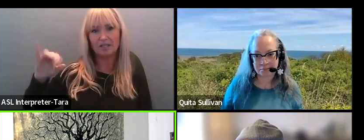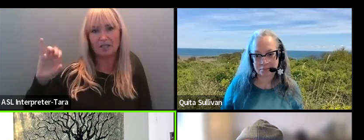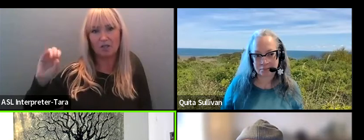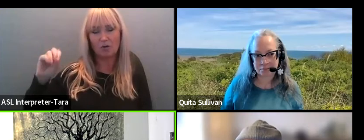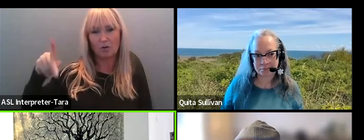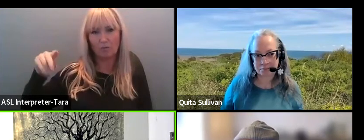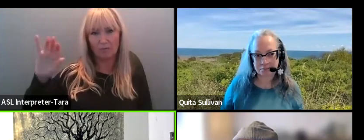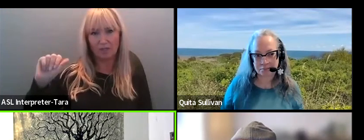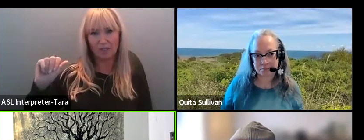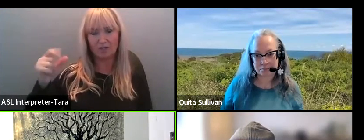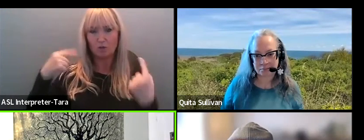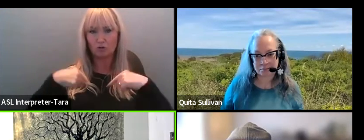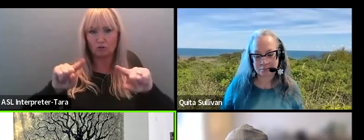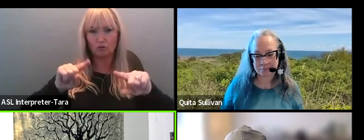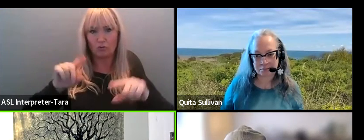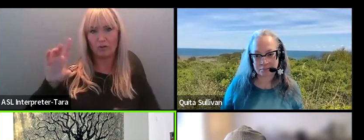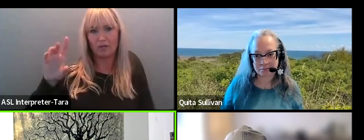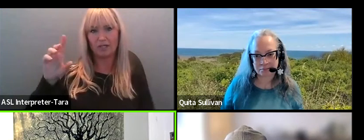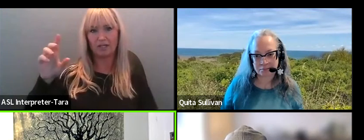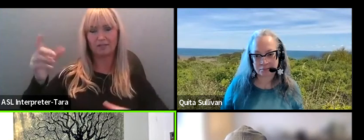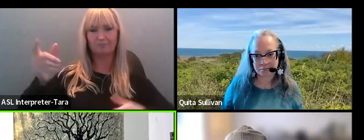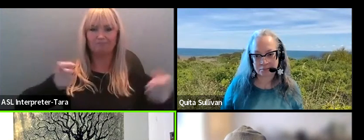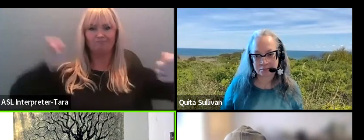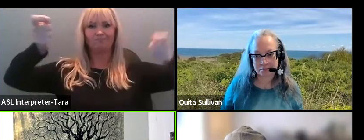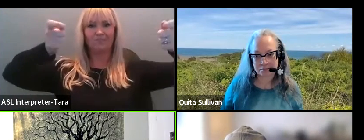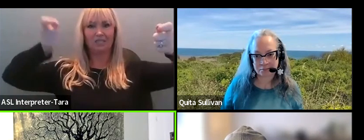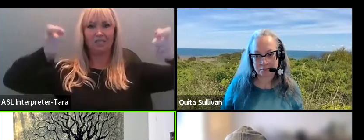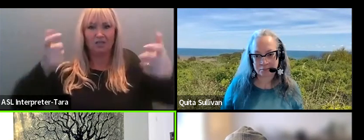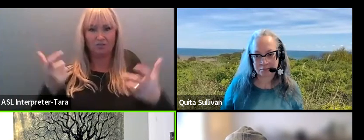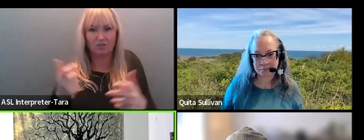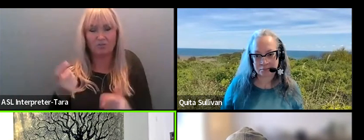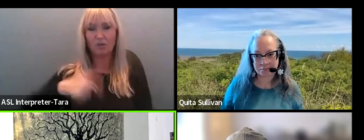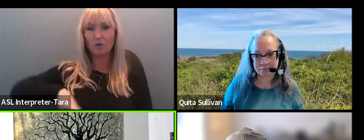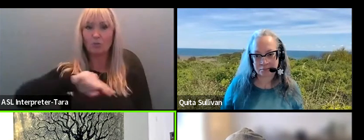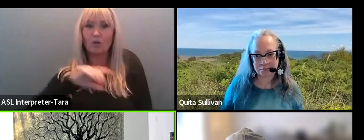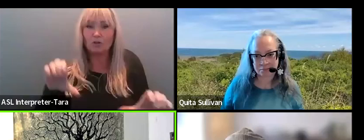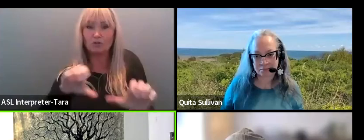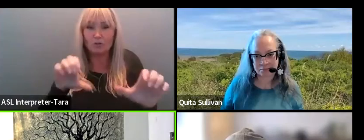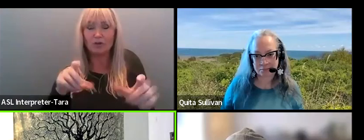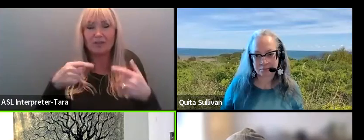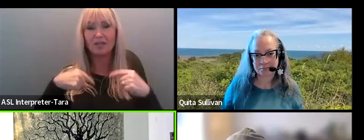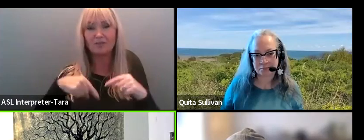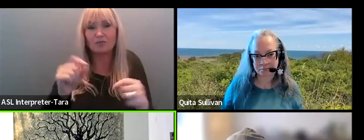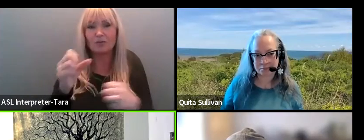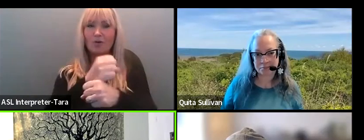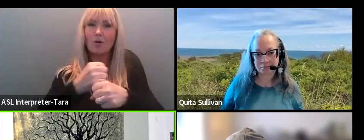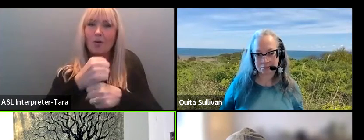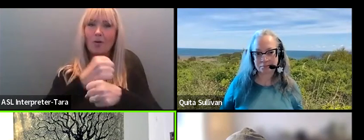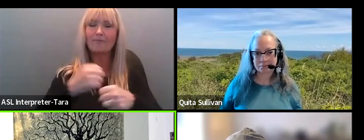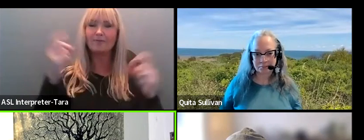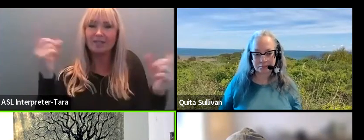And we are doing it over a coffee ceremony, which is a traditional Ethiopian